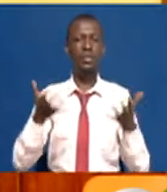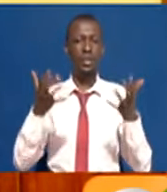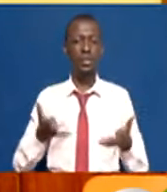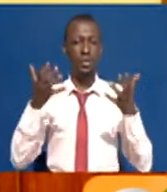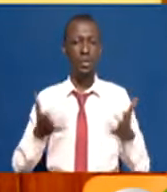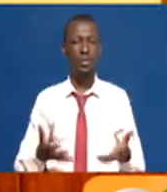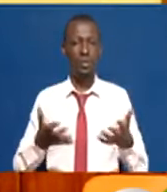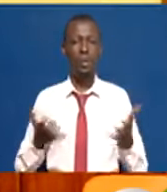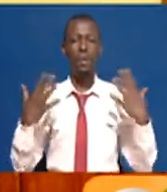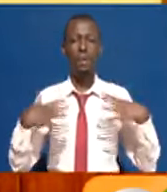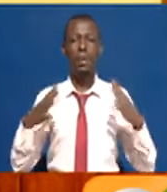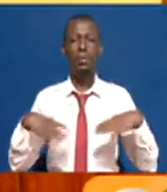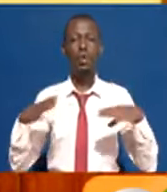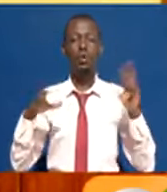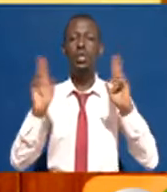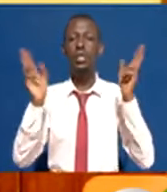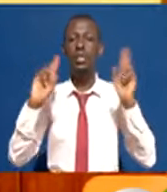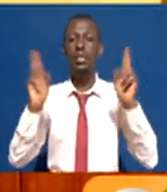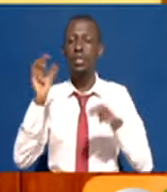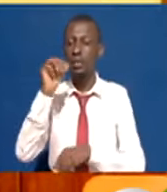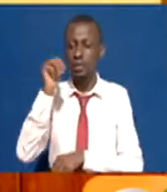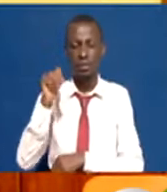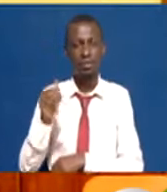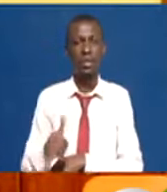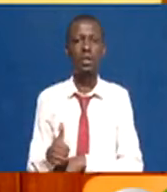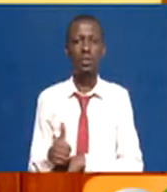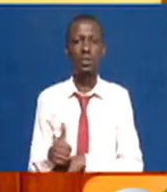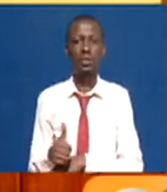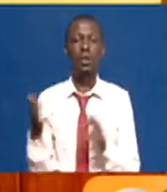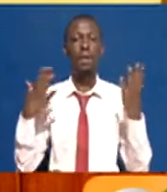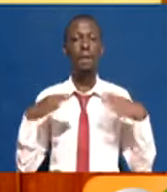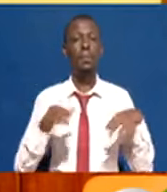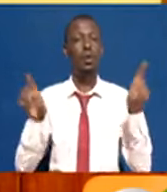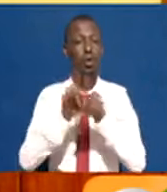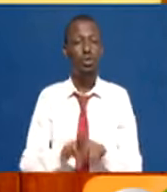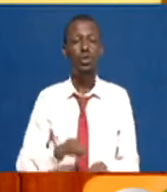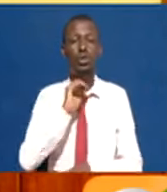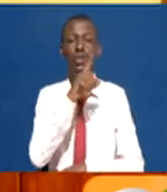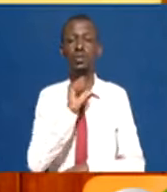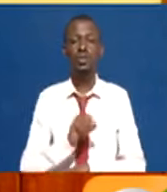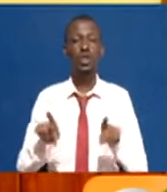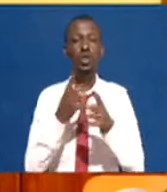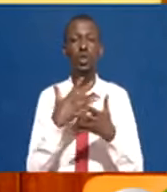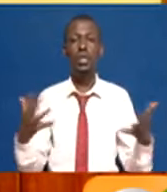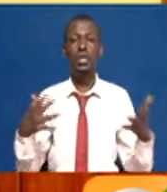catching us unprepared. Yes, and in the process we have lost lives and a lot of property.